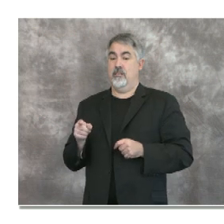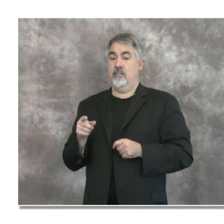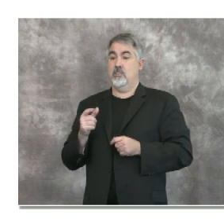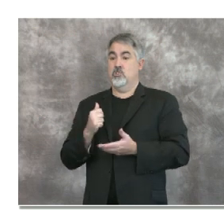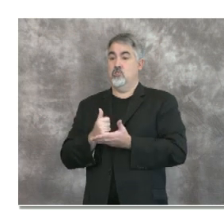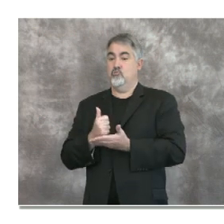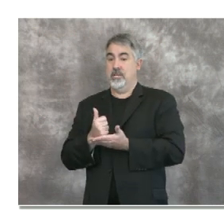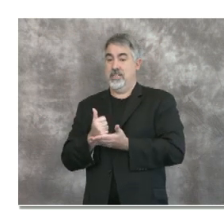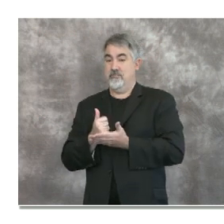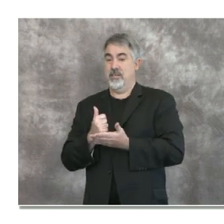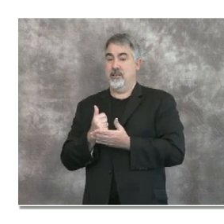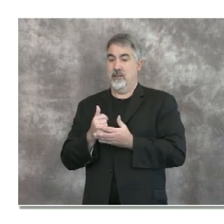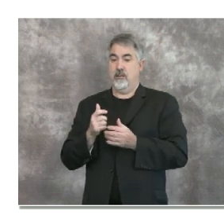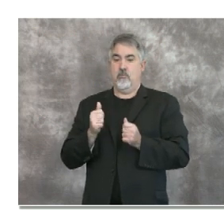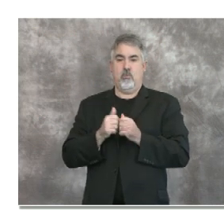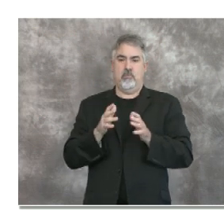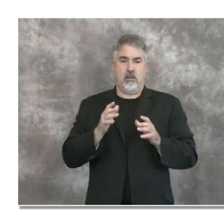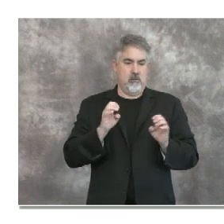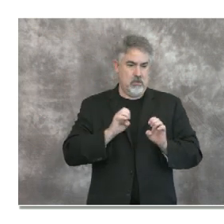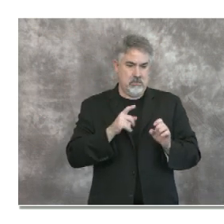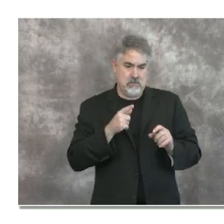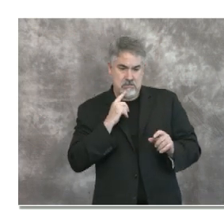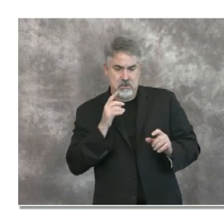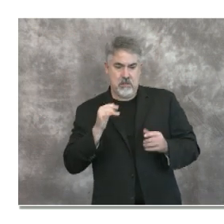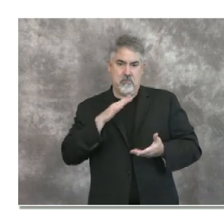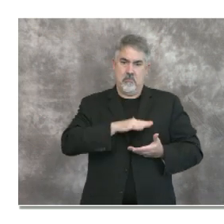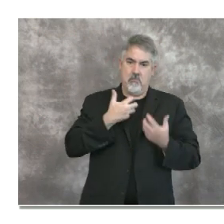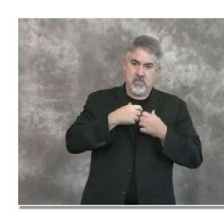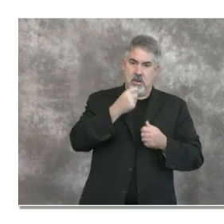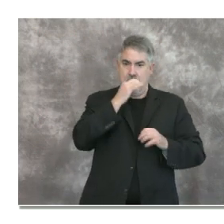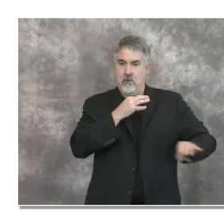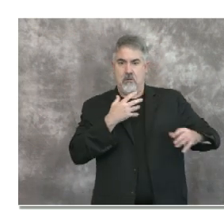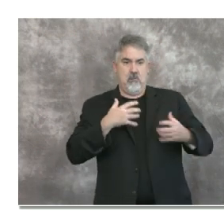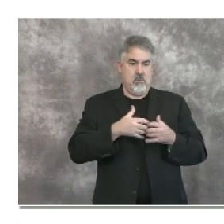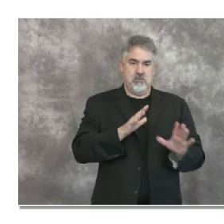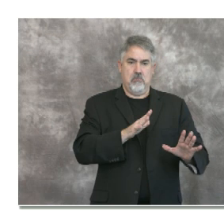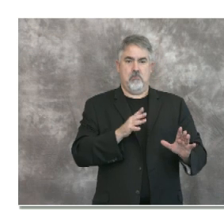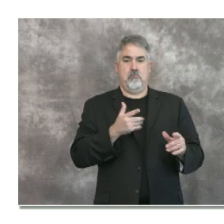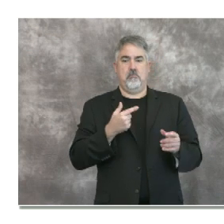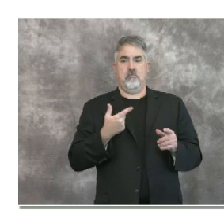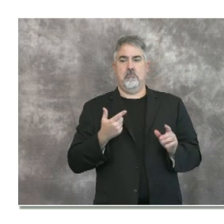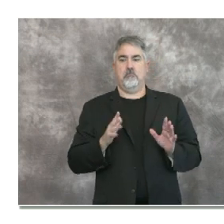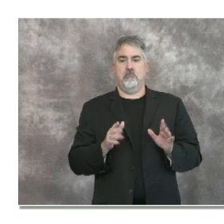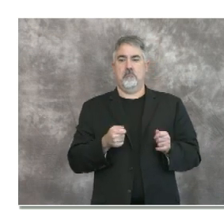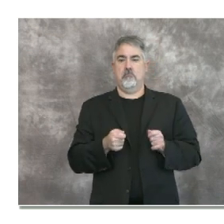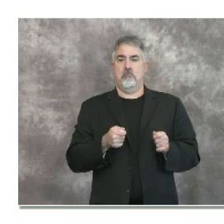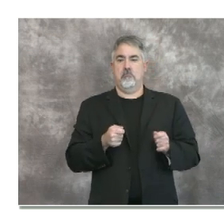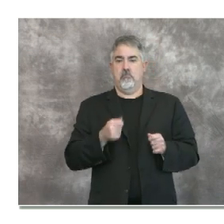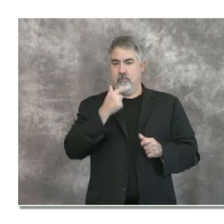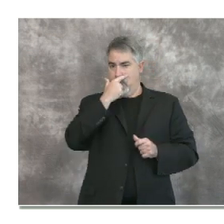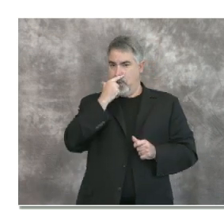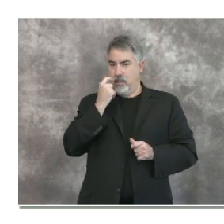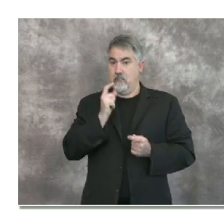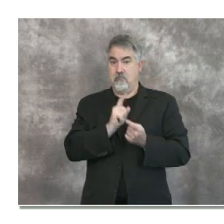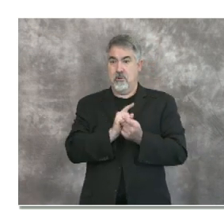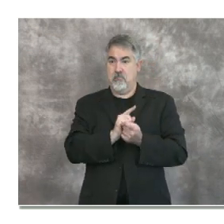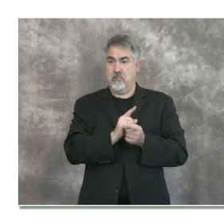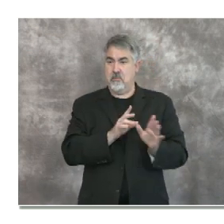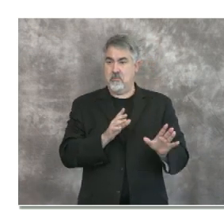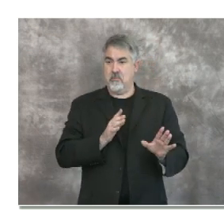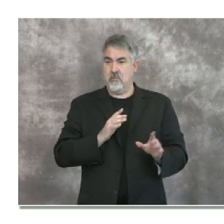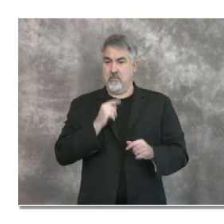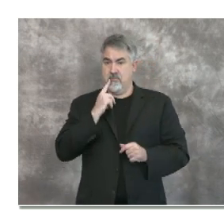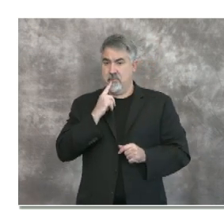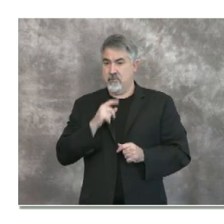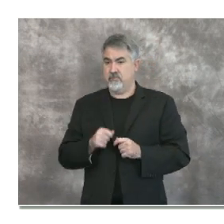our hospitalization numbers. We are meeting that. And as Supervisor Fletcher